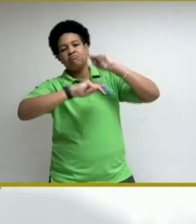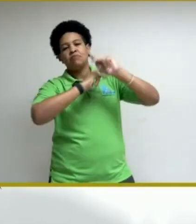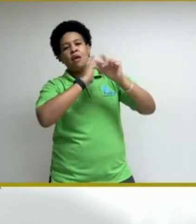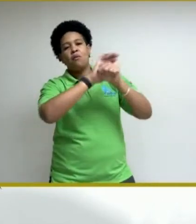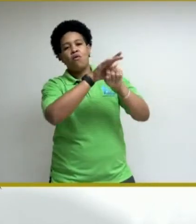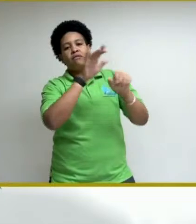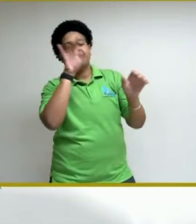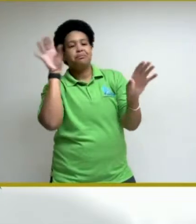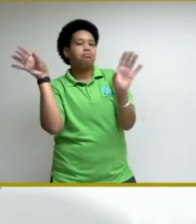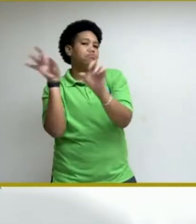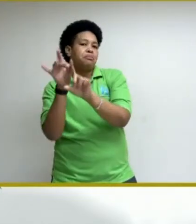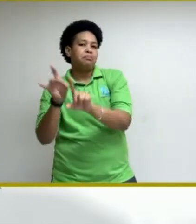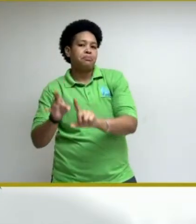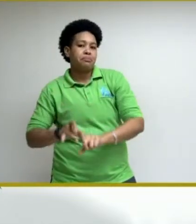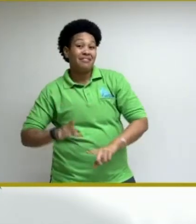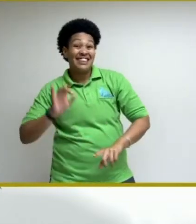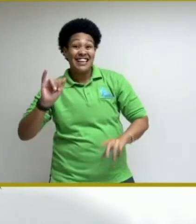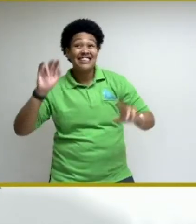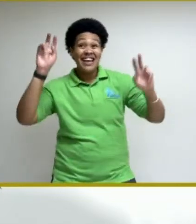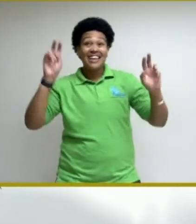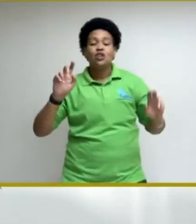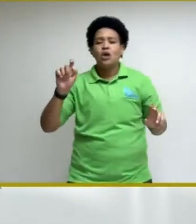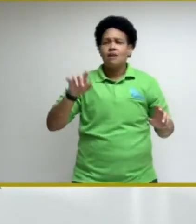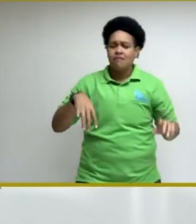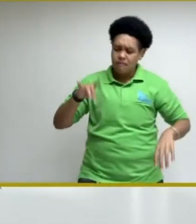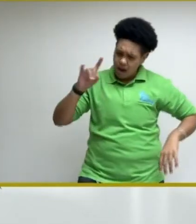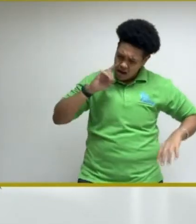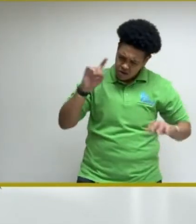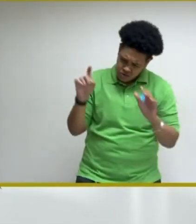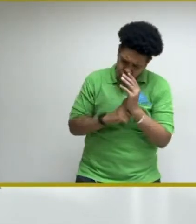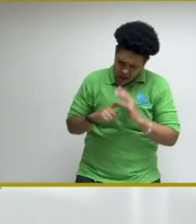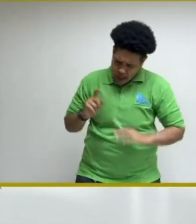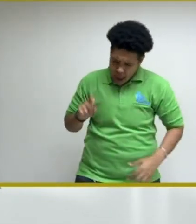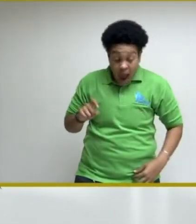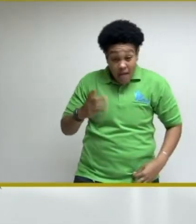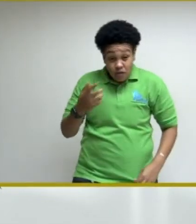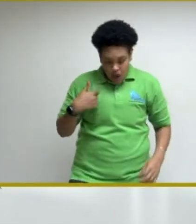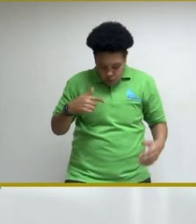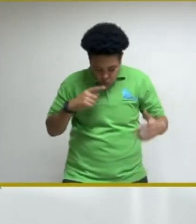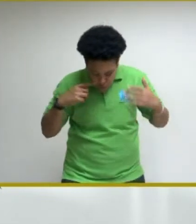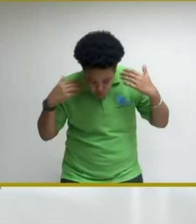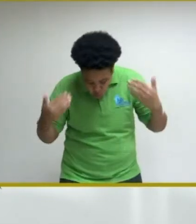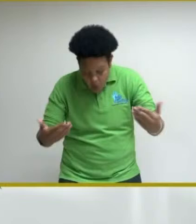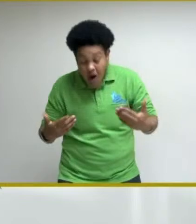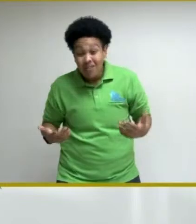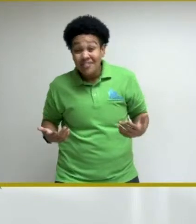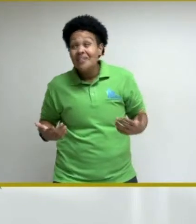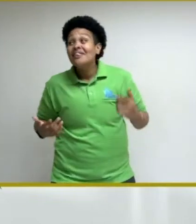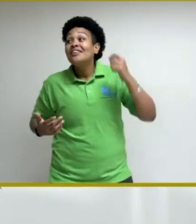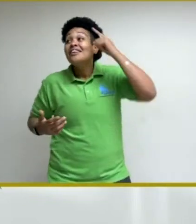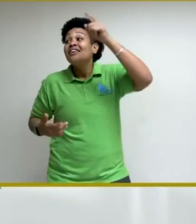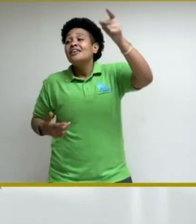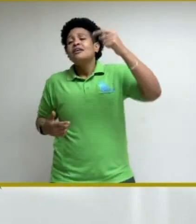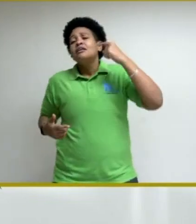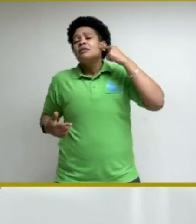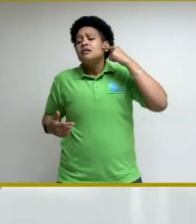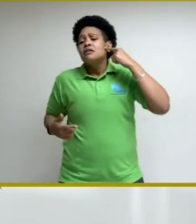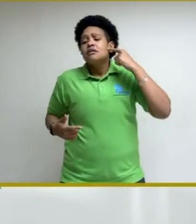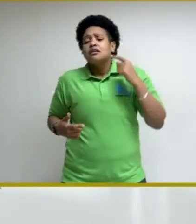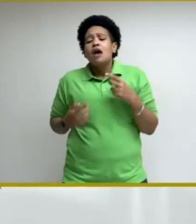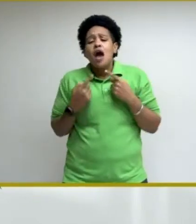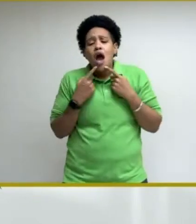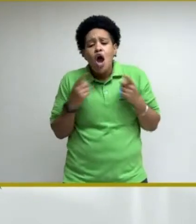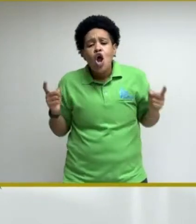a matter that has to be recognized as we move forward. Now, you would have heard an announcement